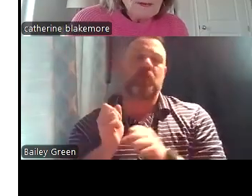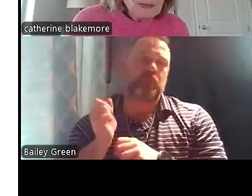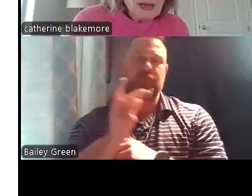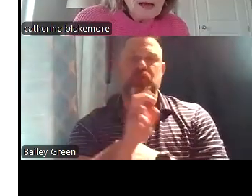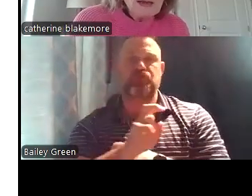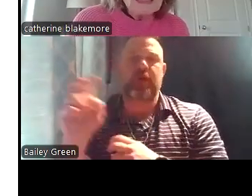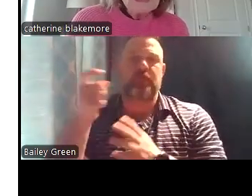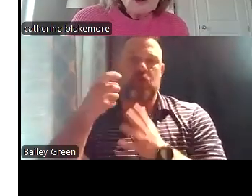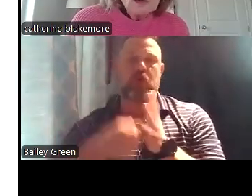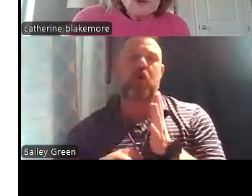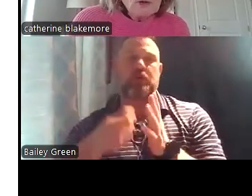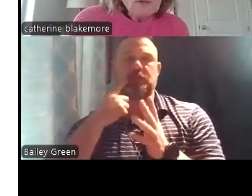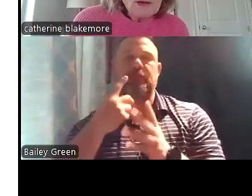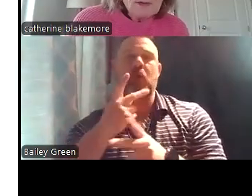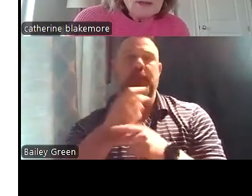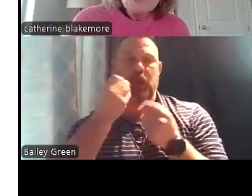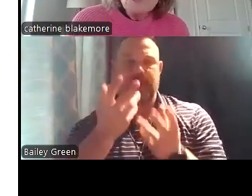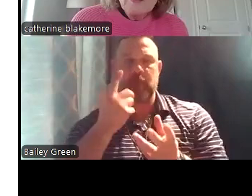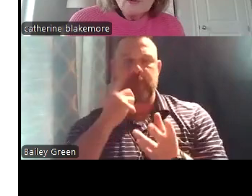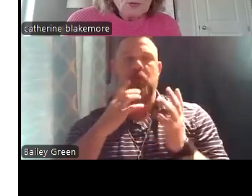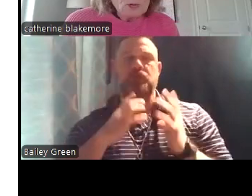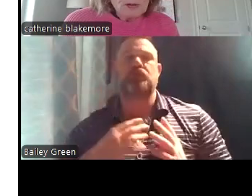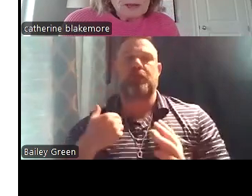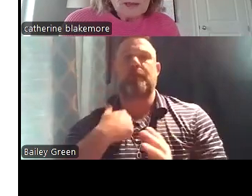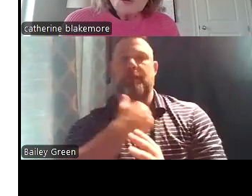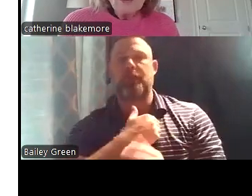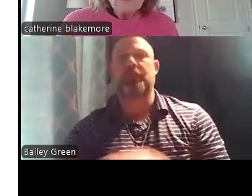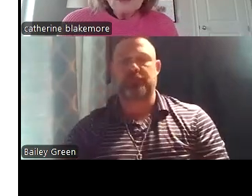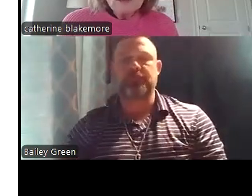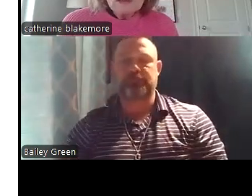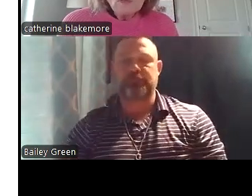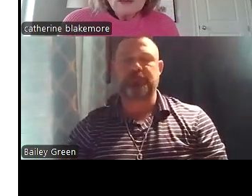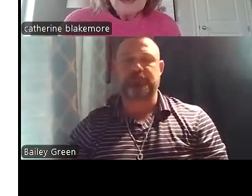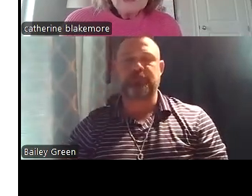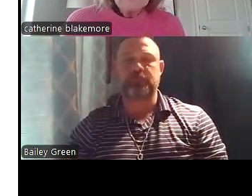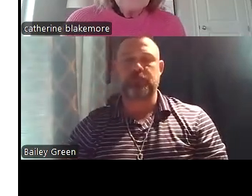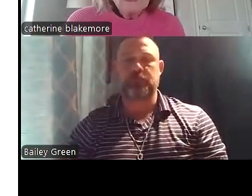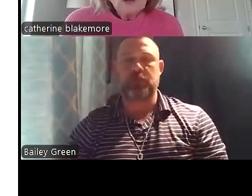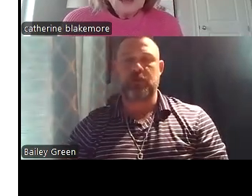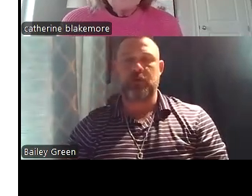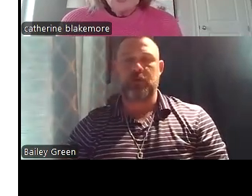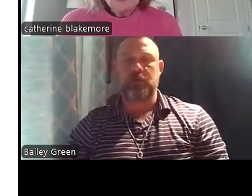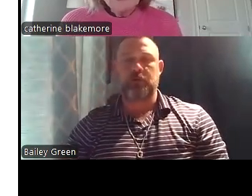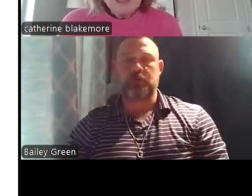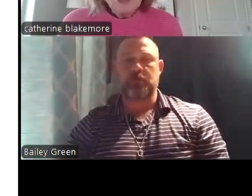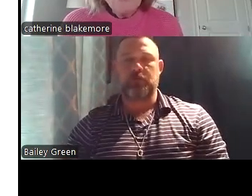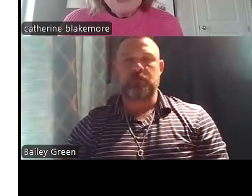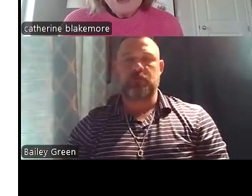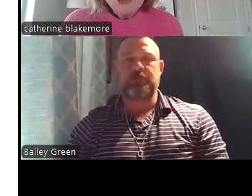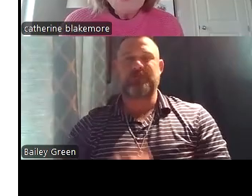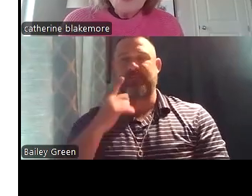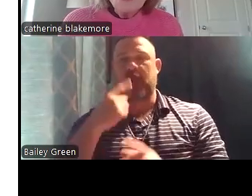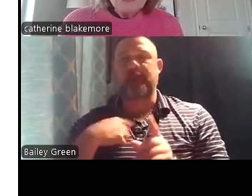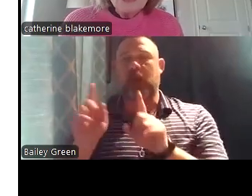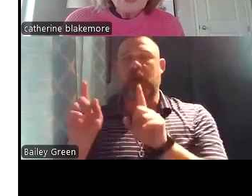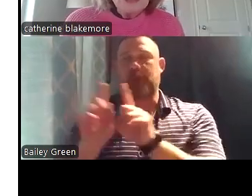for a caregiver of a consumer member who is traveling with someone as what I would call an